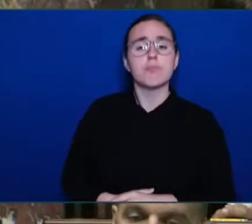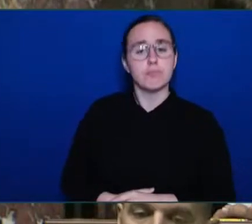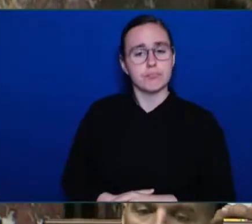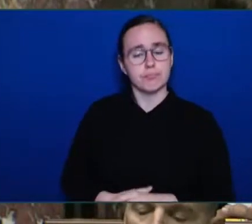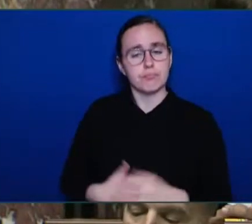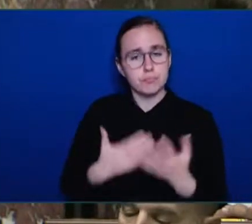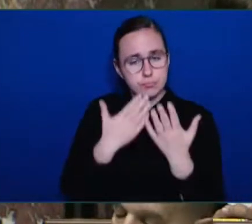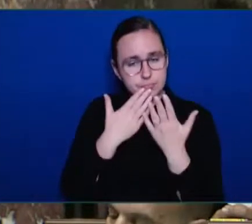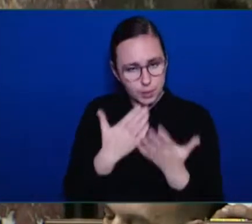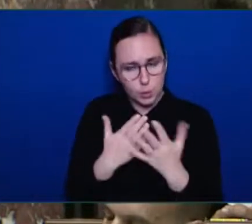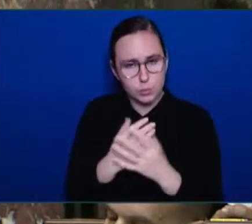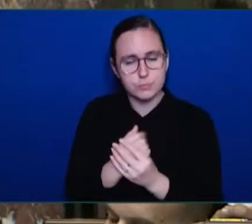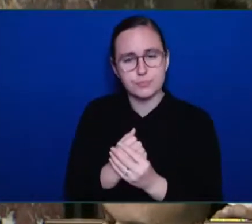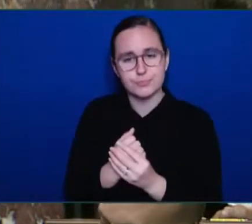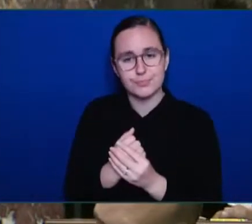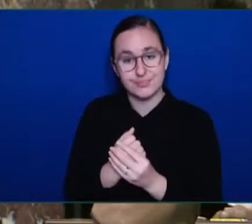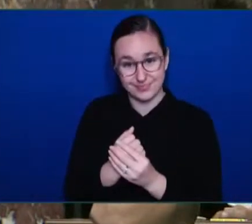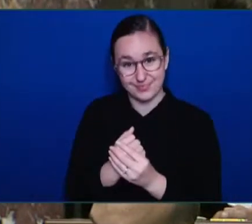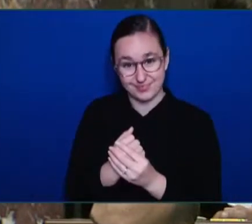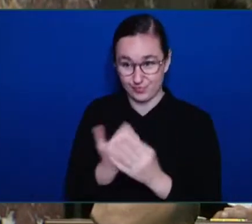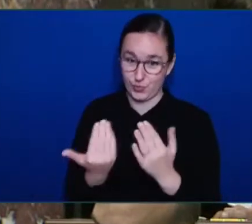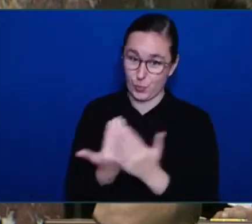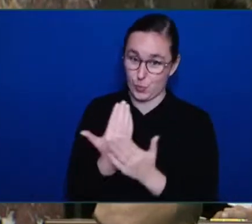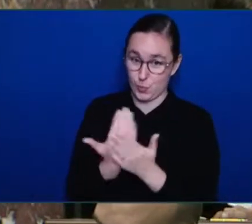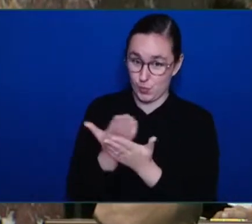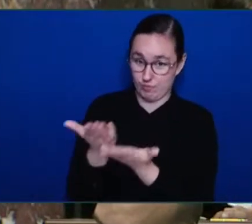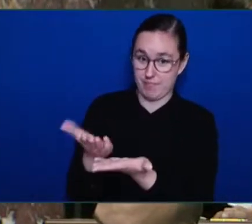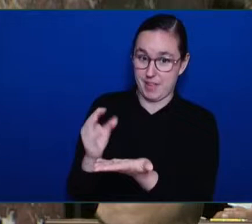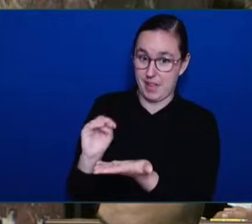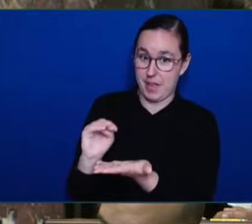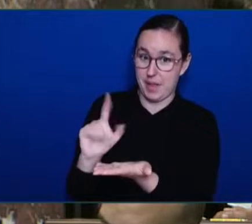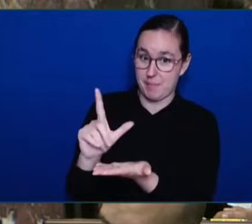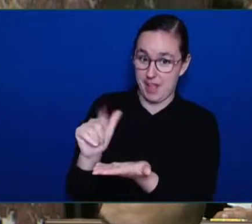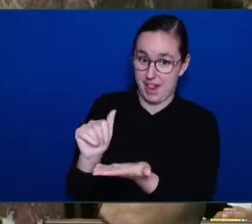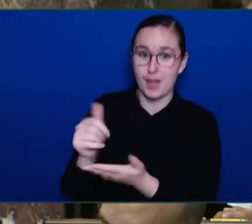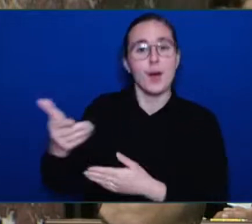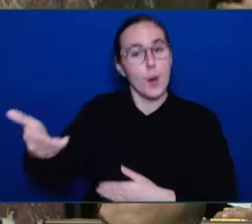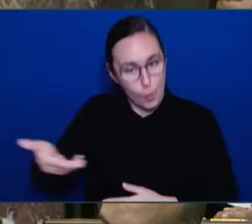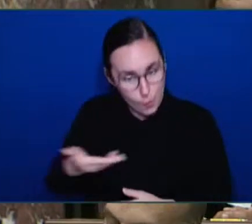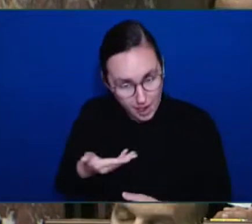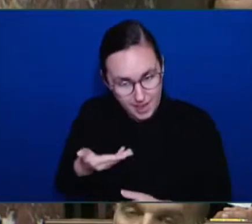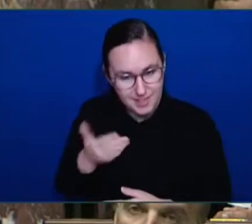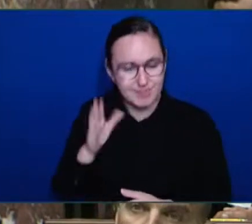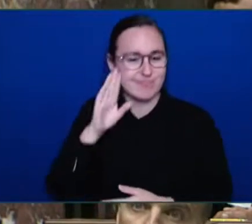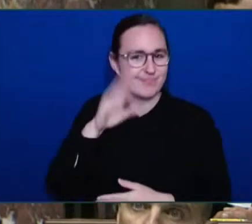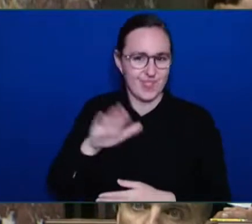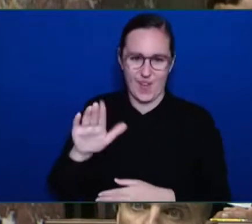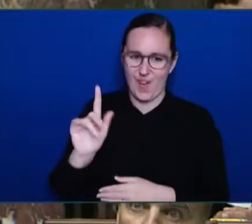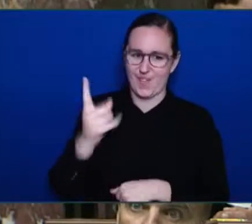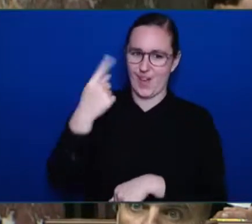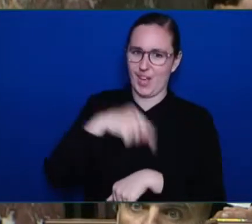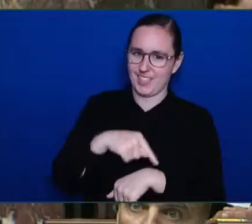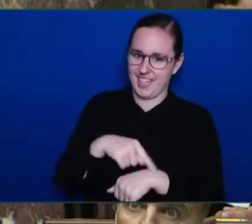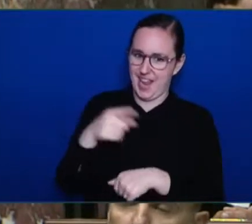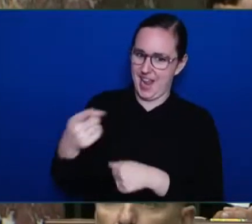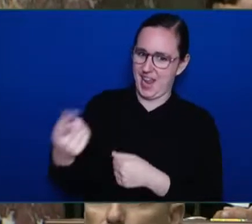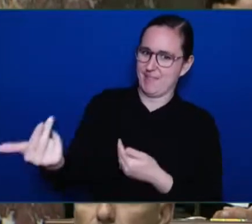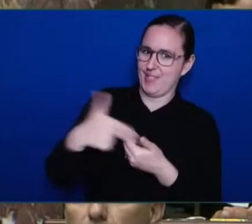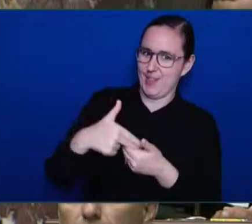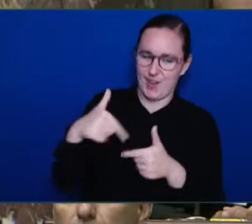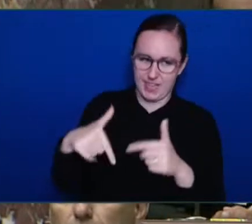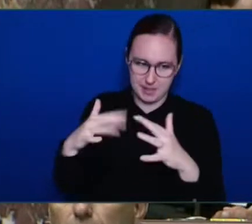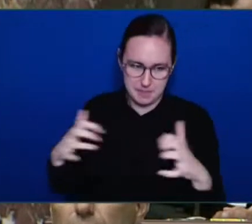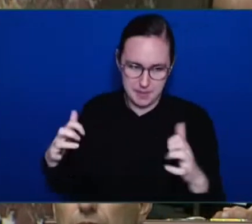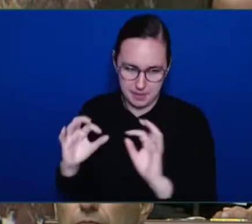first question in this place. Mr. Speaker, the former government chose to abolish a very successful program